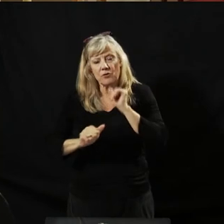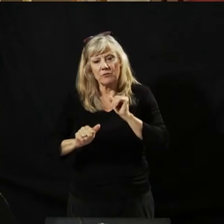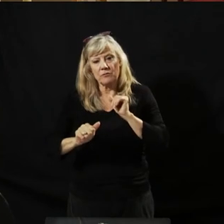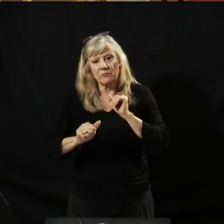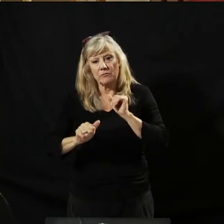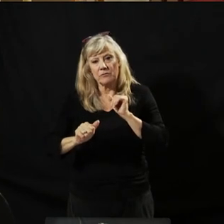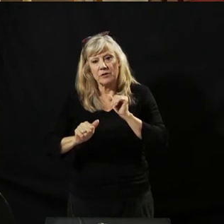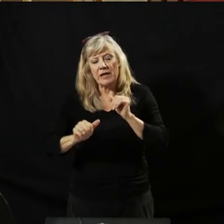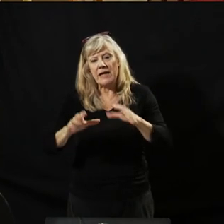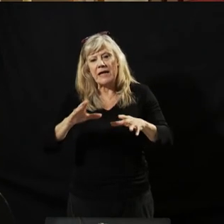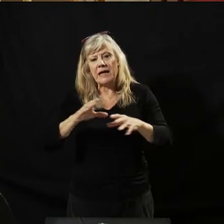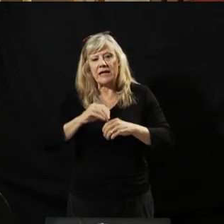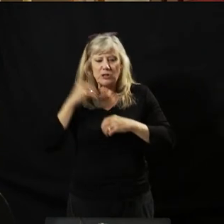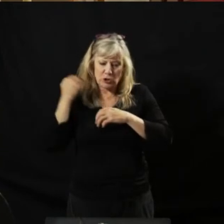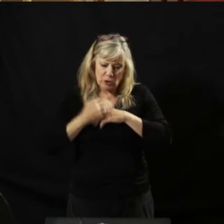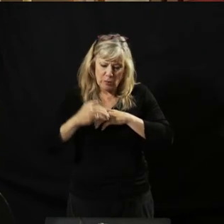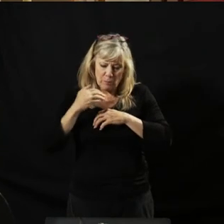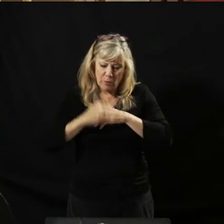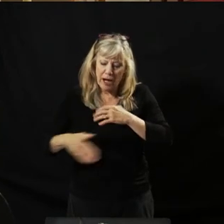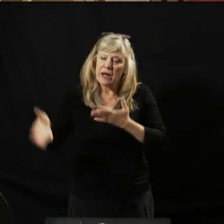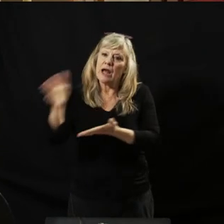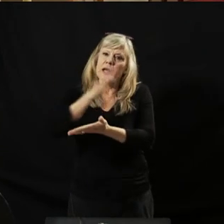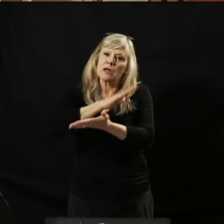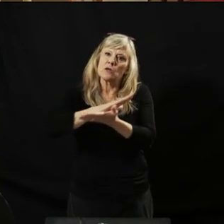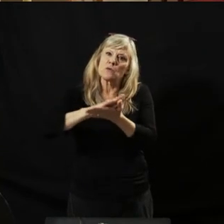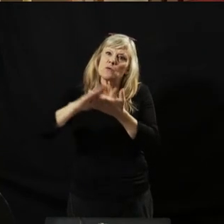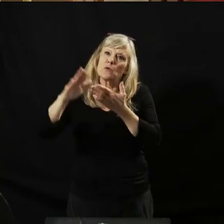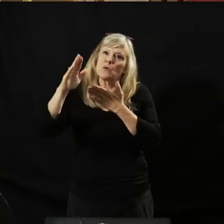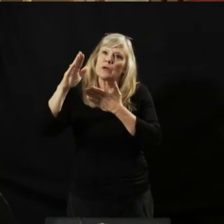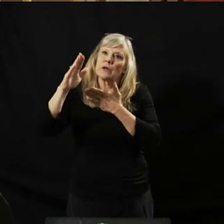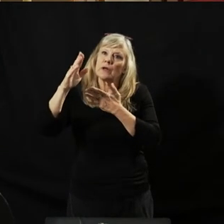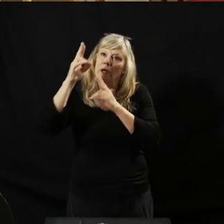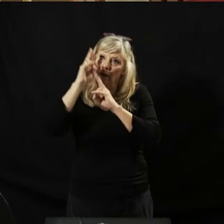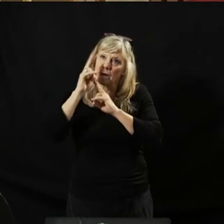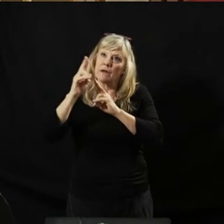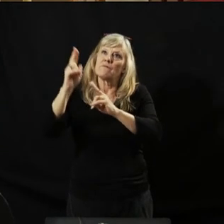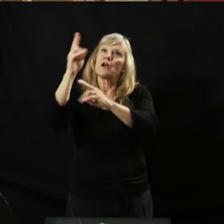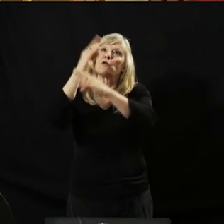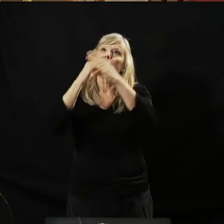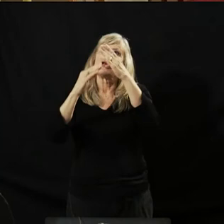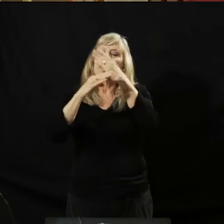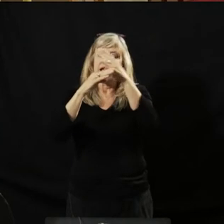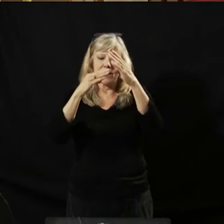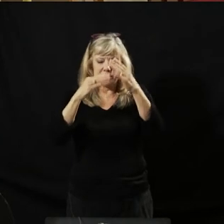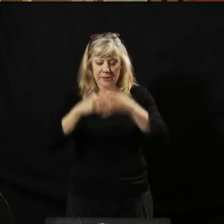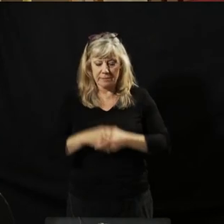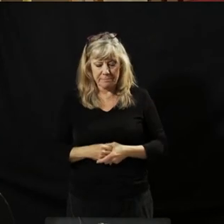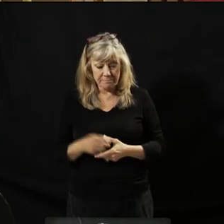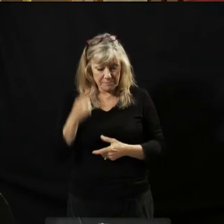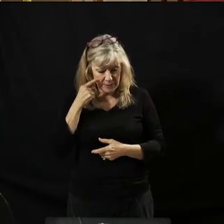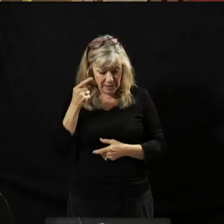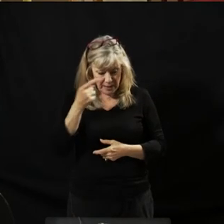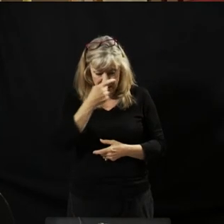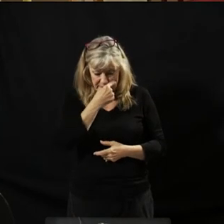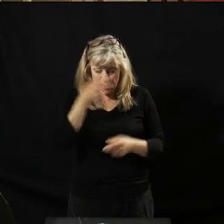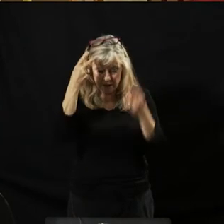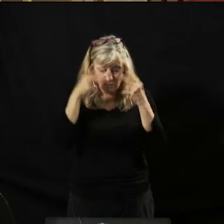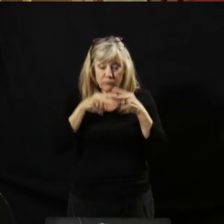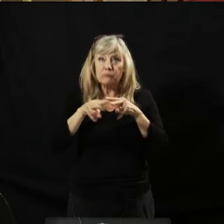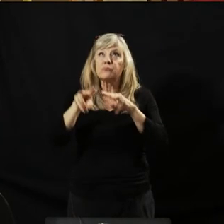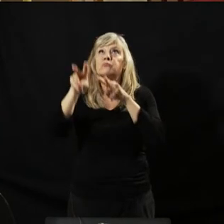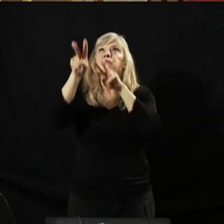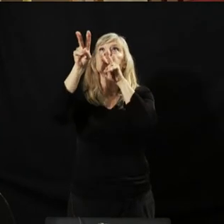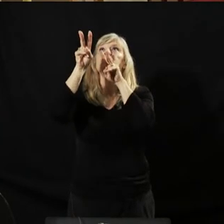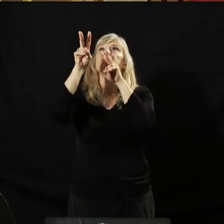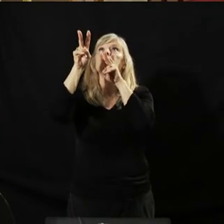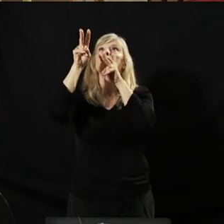took bread in his holy and venerable hands, and with eyes raised to heaven, to you, O